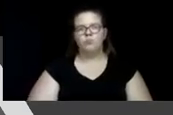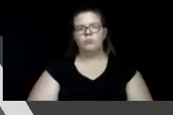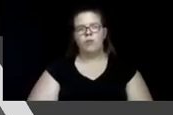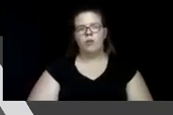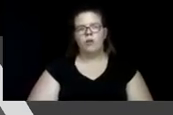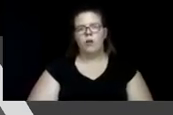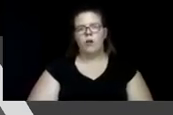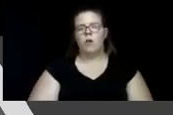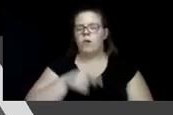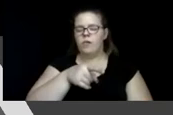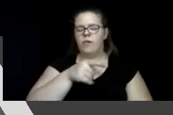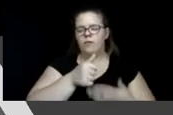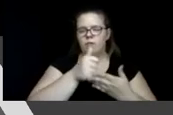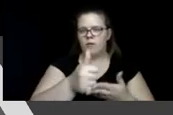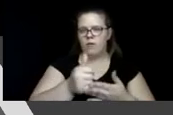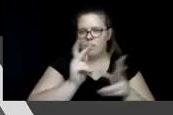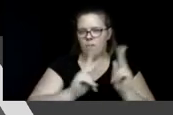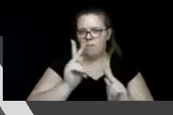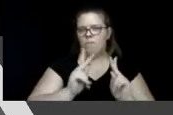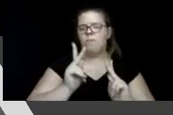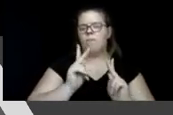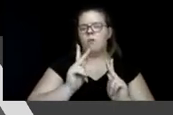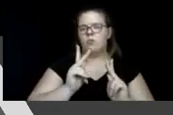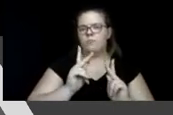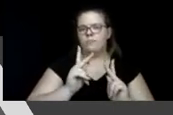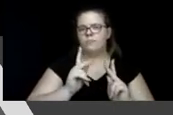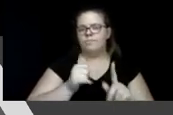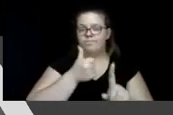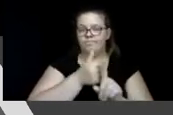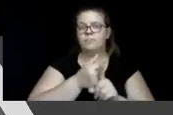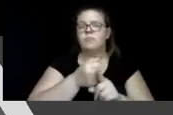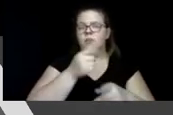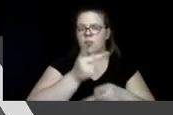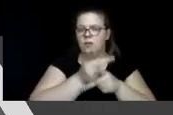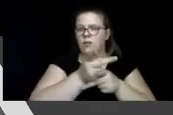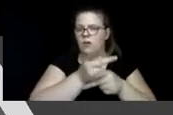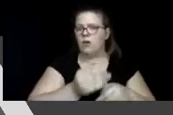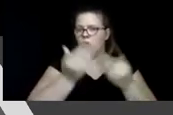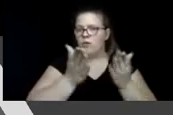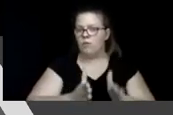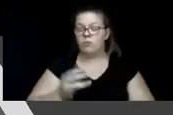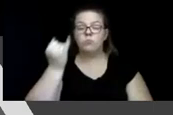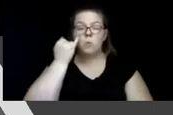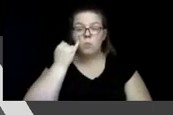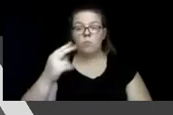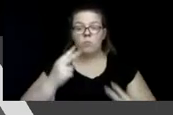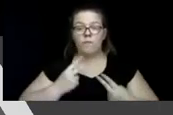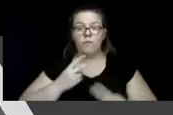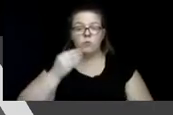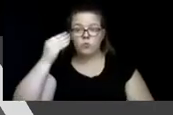they help folks who are the caregivers. So if there's a veteran who's home